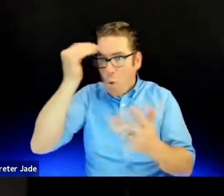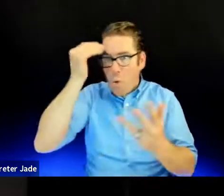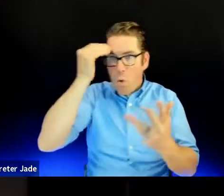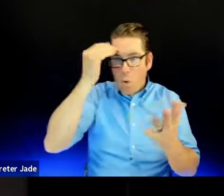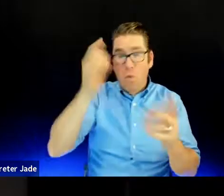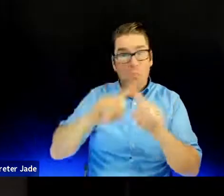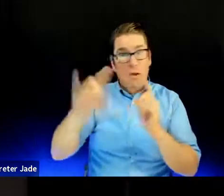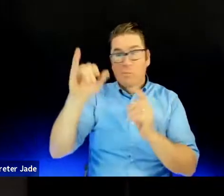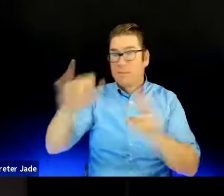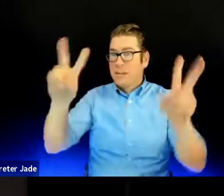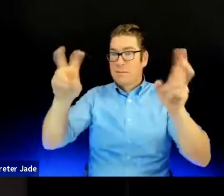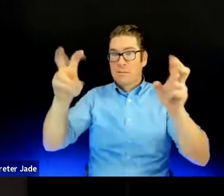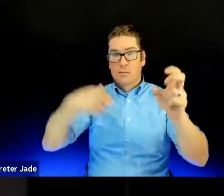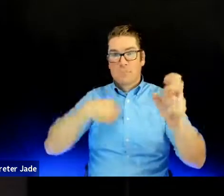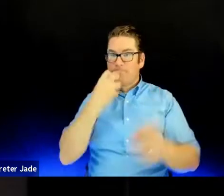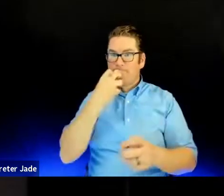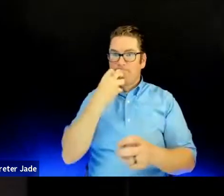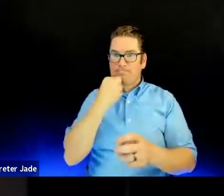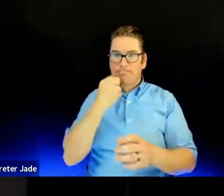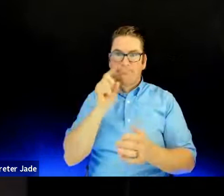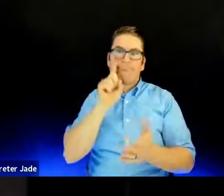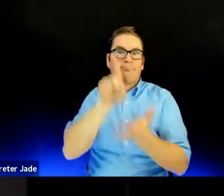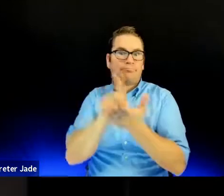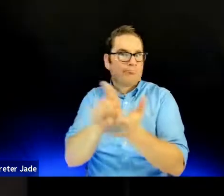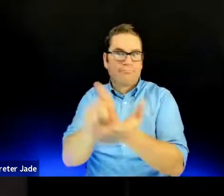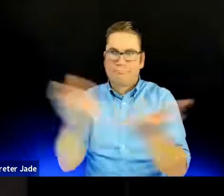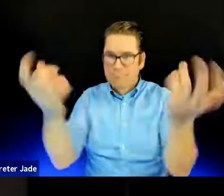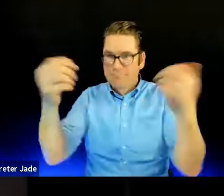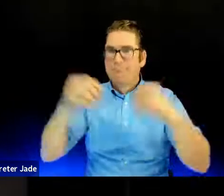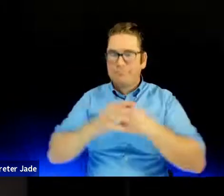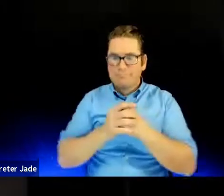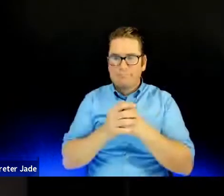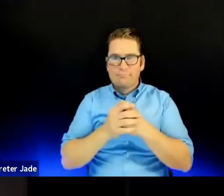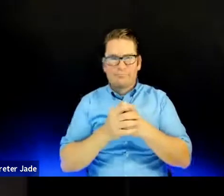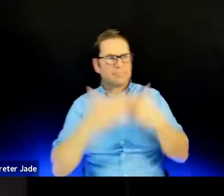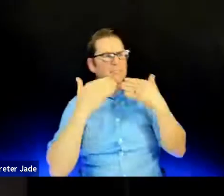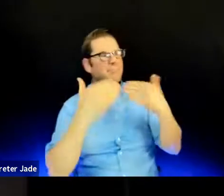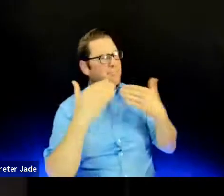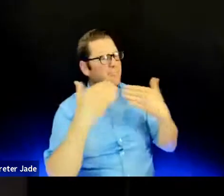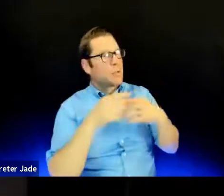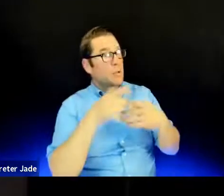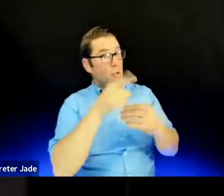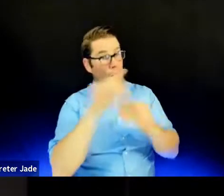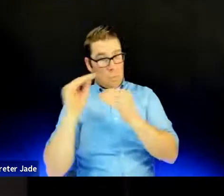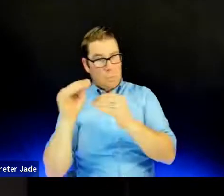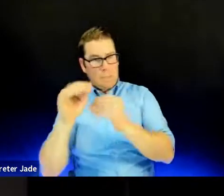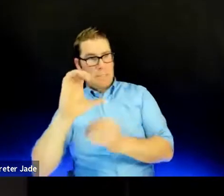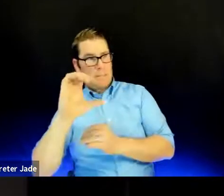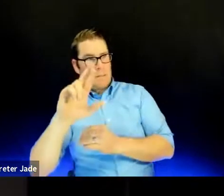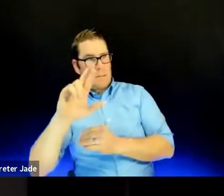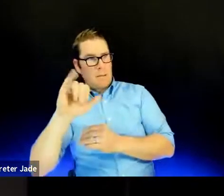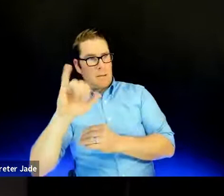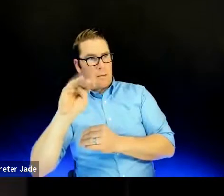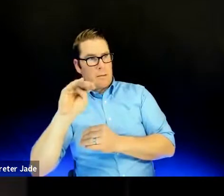field. Awesome. Thank you. Thank you. So in teaching your criminology courses, because I know you teach a variety of them, what is